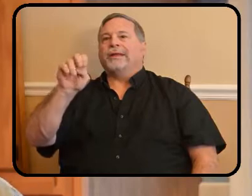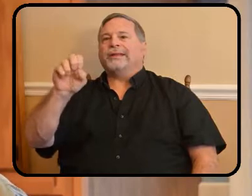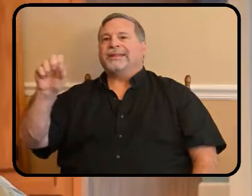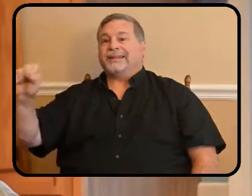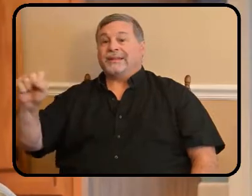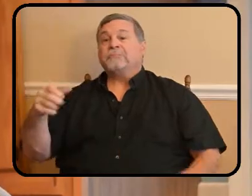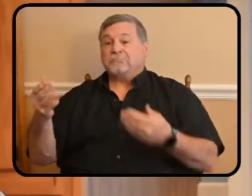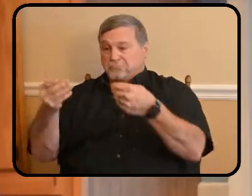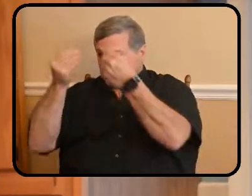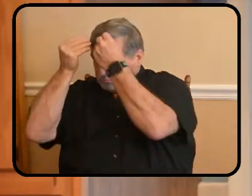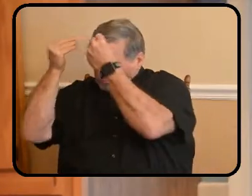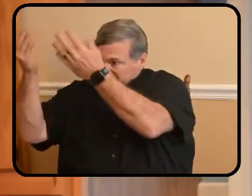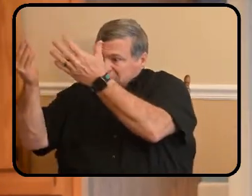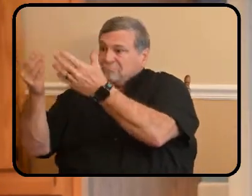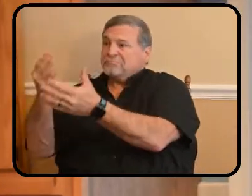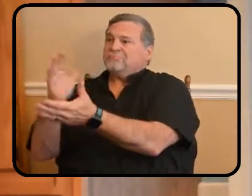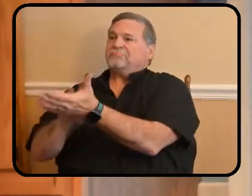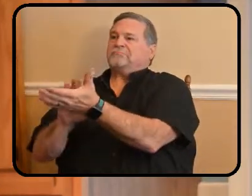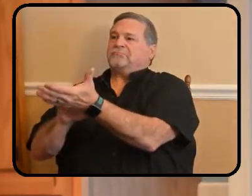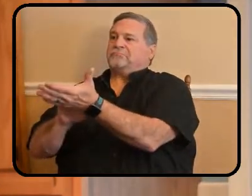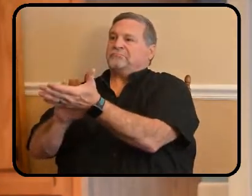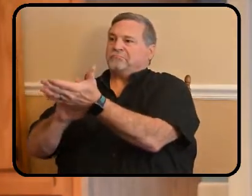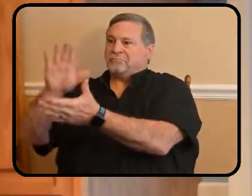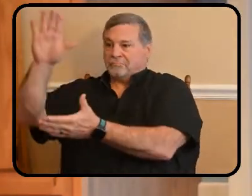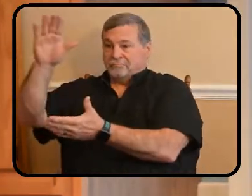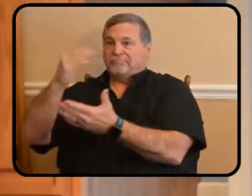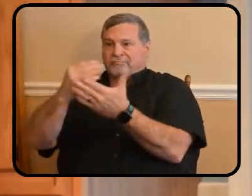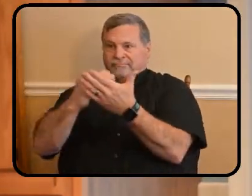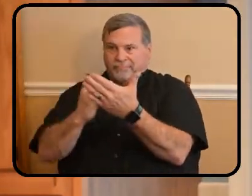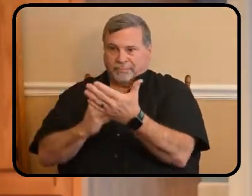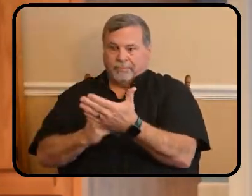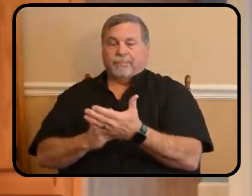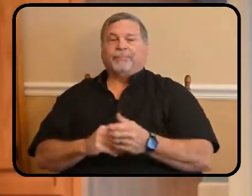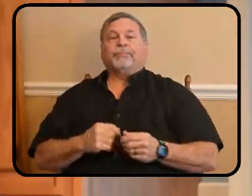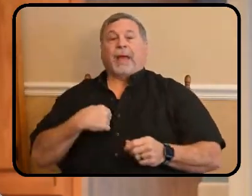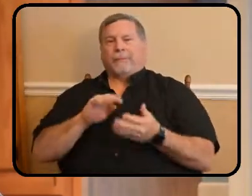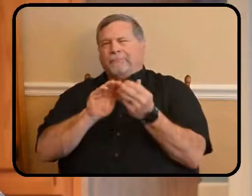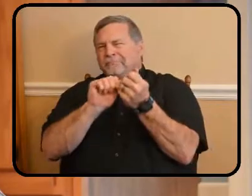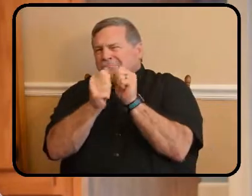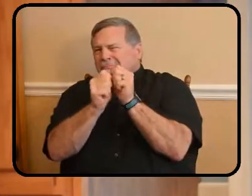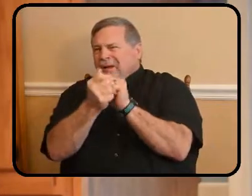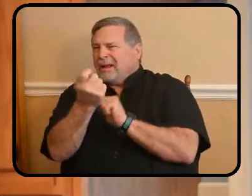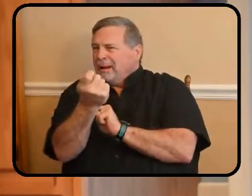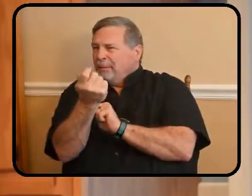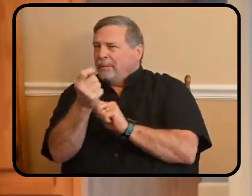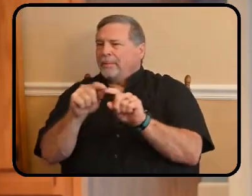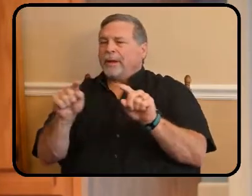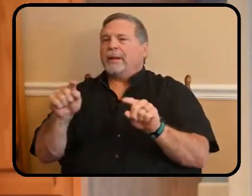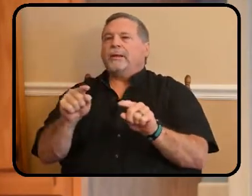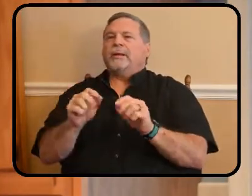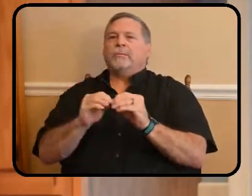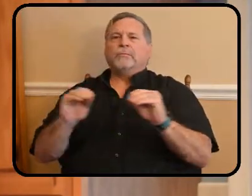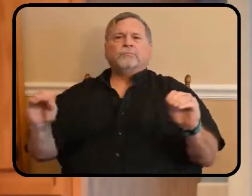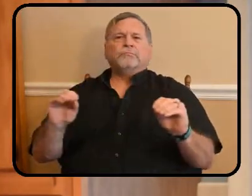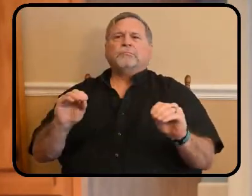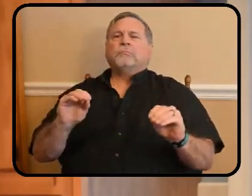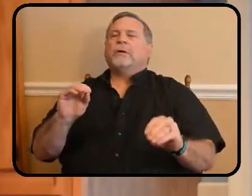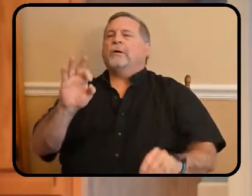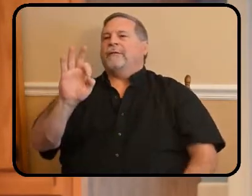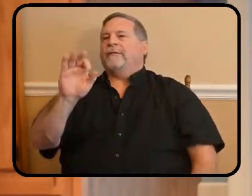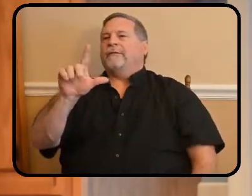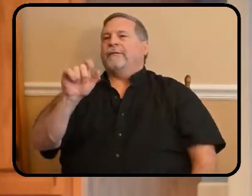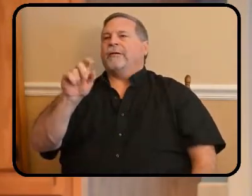I'm modifying it a bit because that's just what I do. But basically it's a flourless quiche that we're